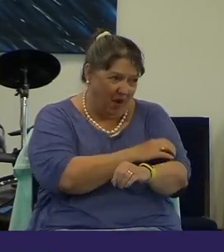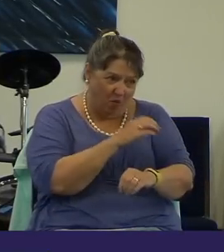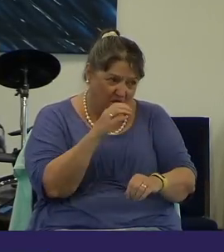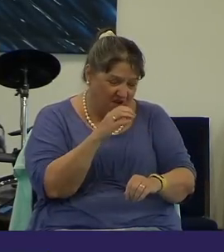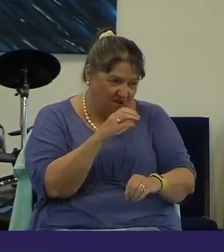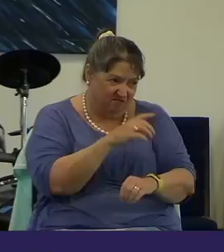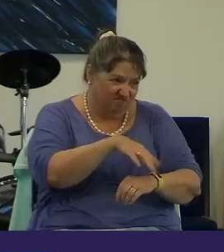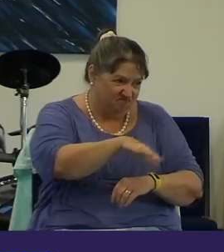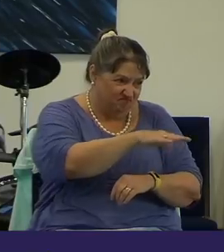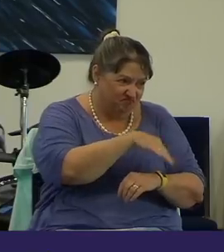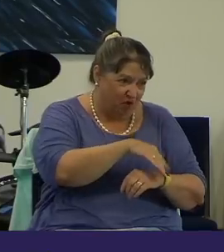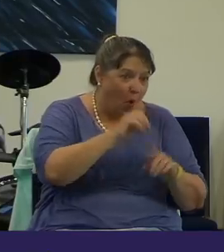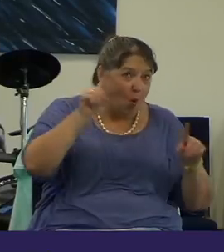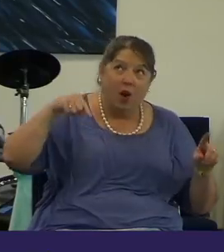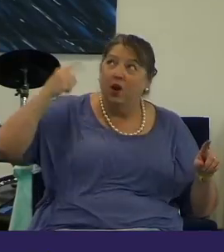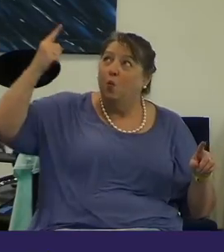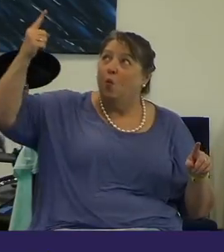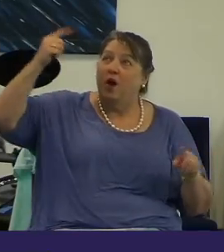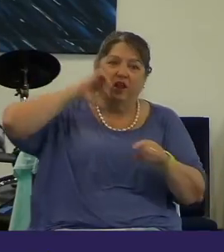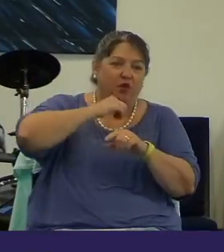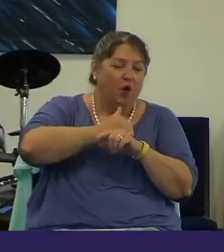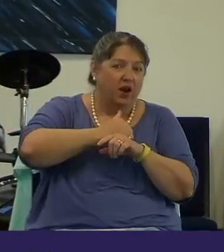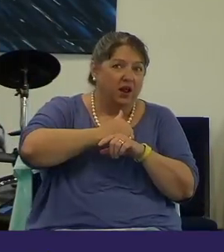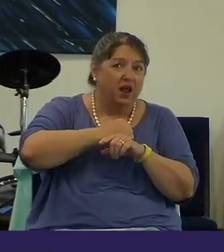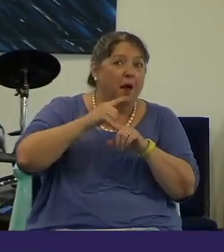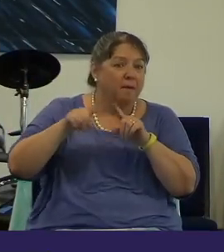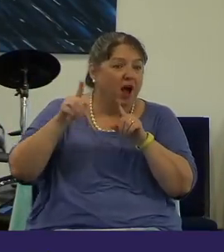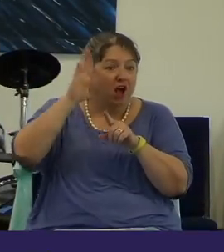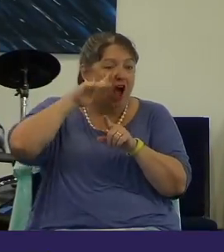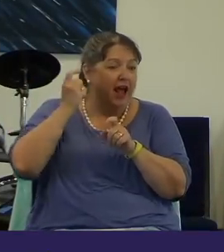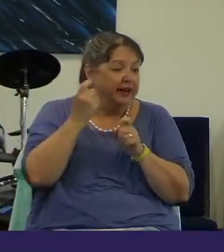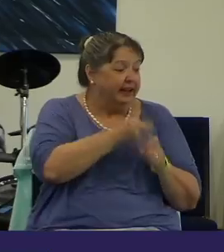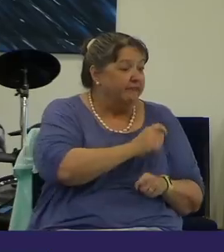one that had the authority in the Garden of Eden was Adam.